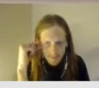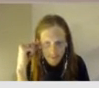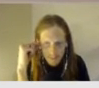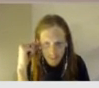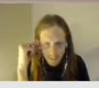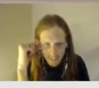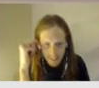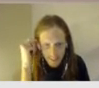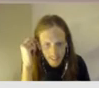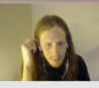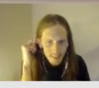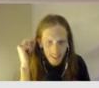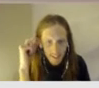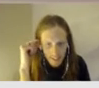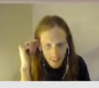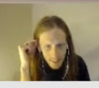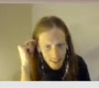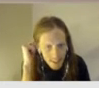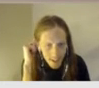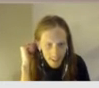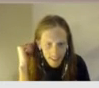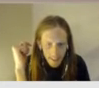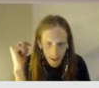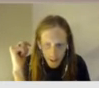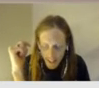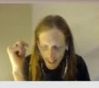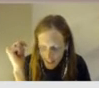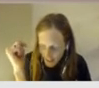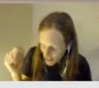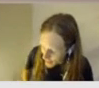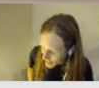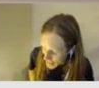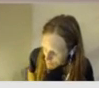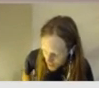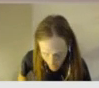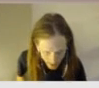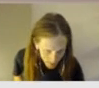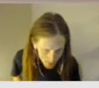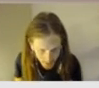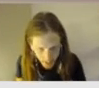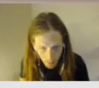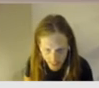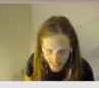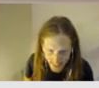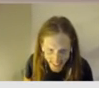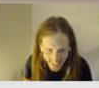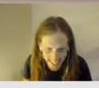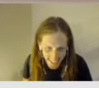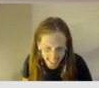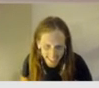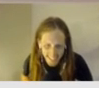really, it helps you put the wind to your back without a doubt. So, well, and nothing does that better than walking up to a scary person on the